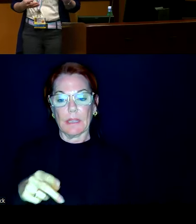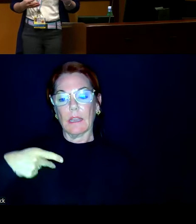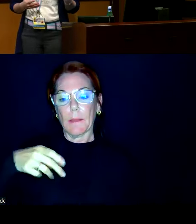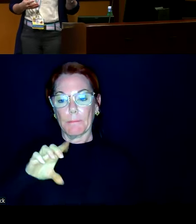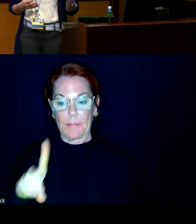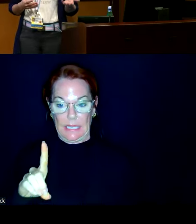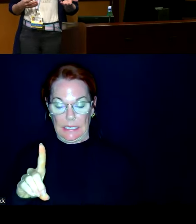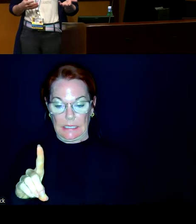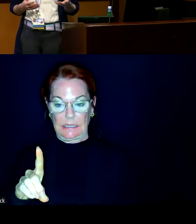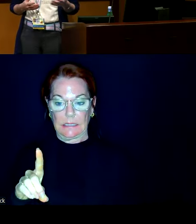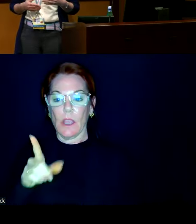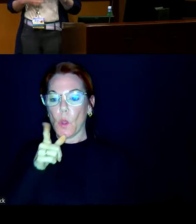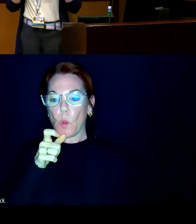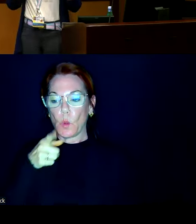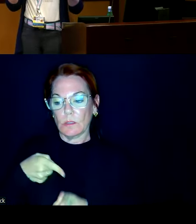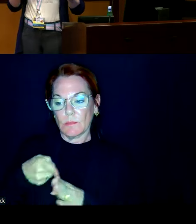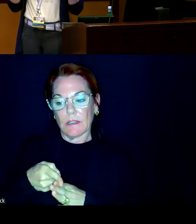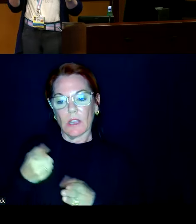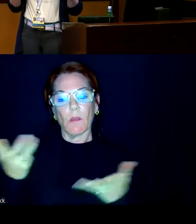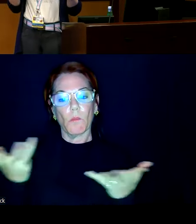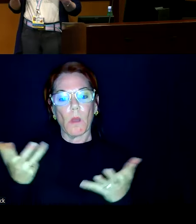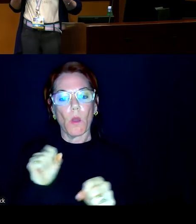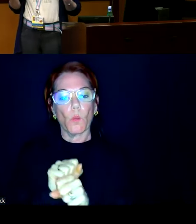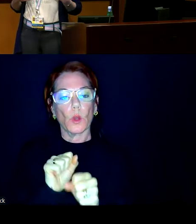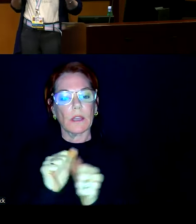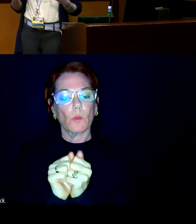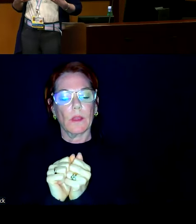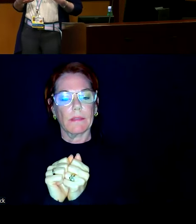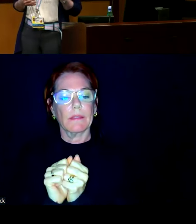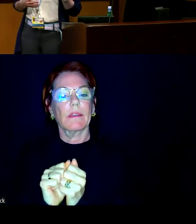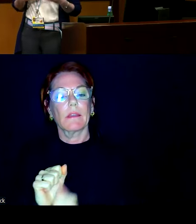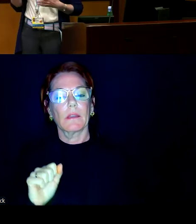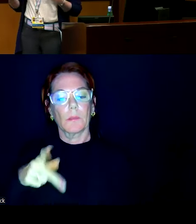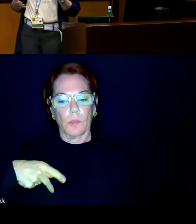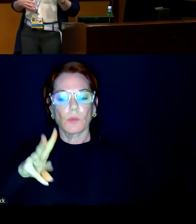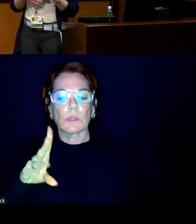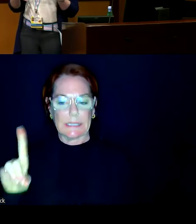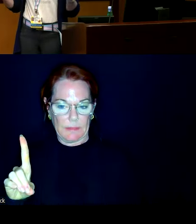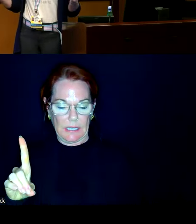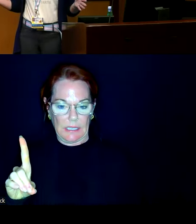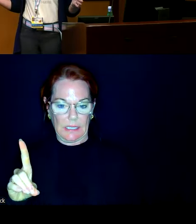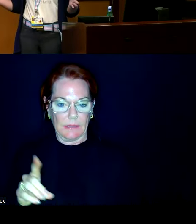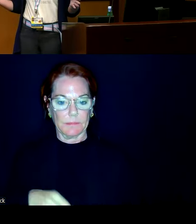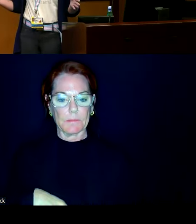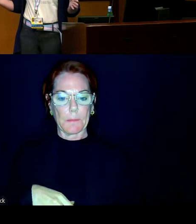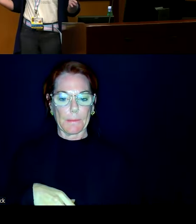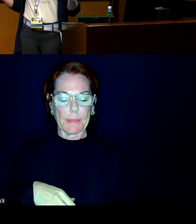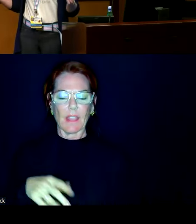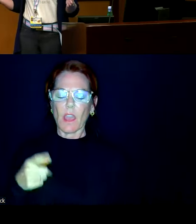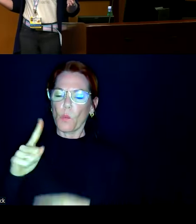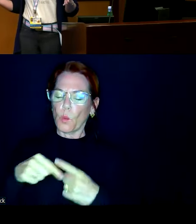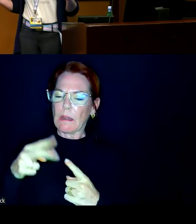in working with individuals with disabilities and that kind of disabilities pathologizing lens kind of feels very present throughout the entire